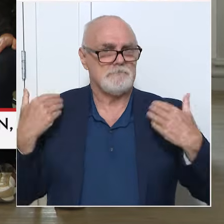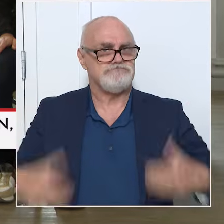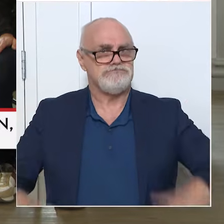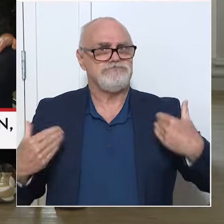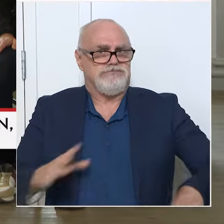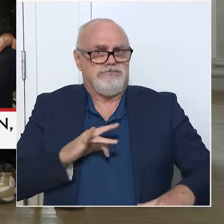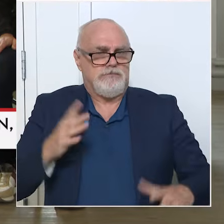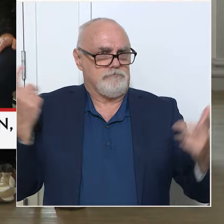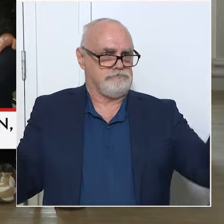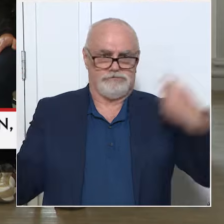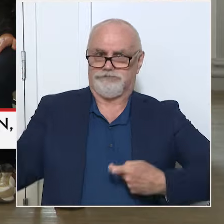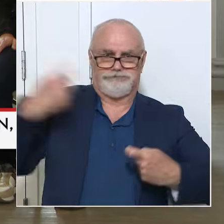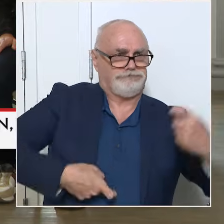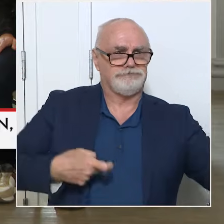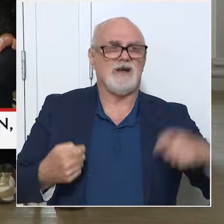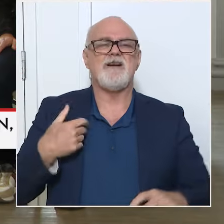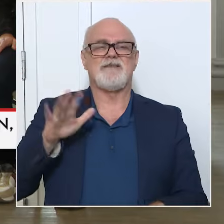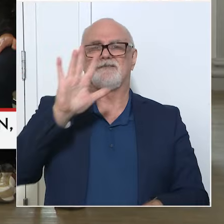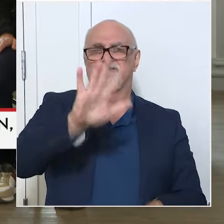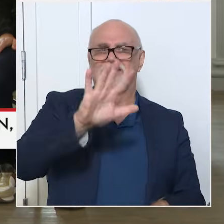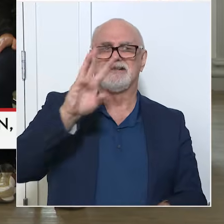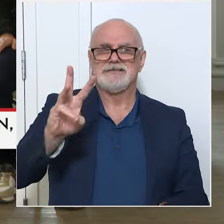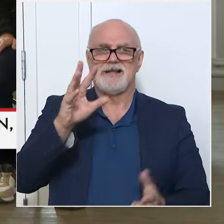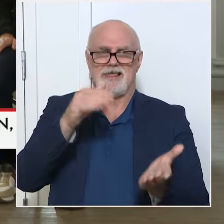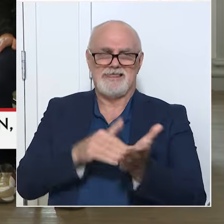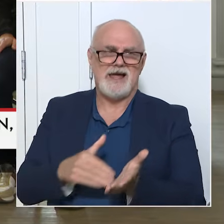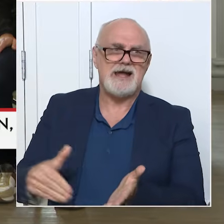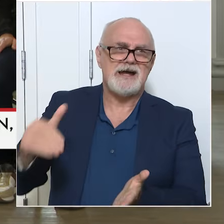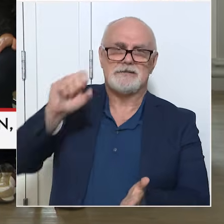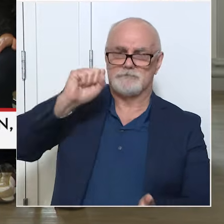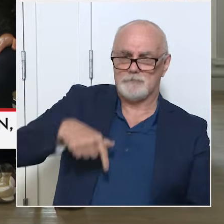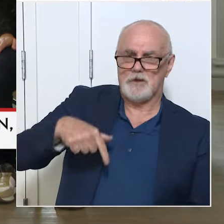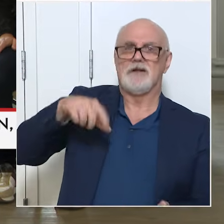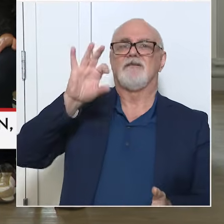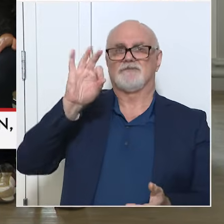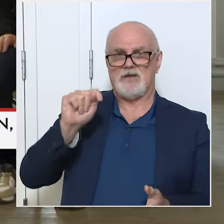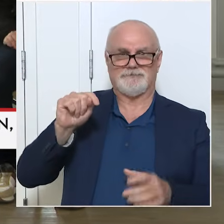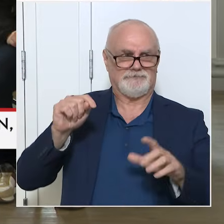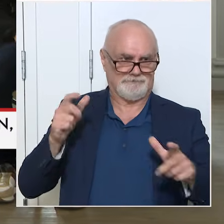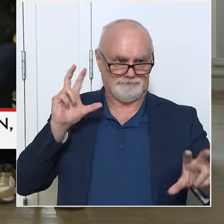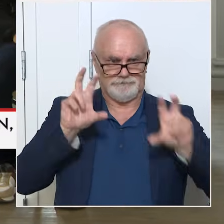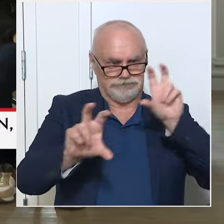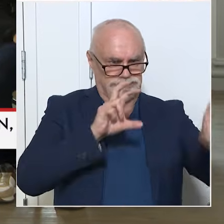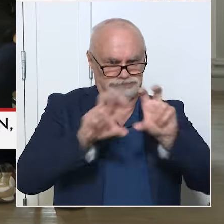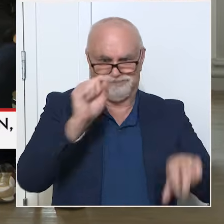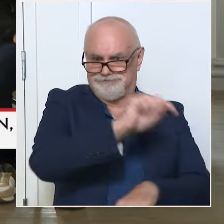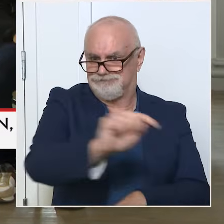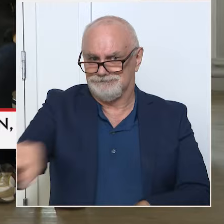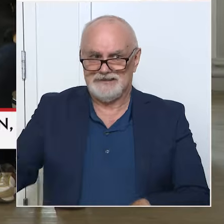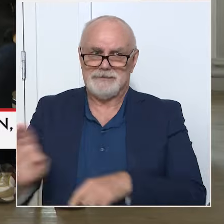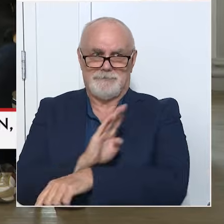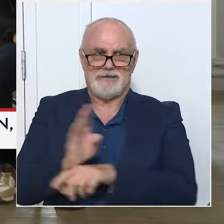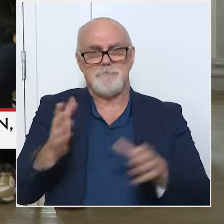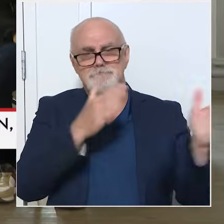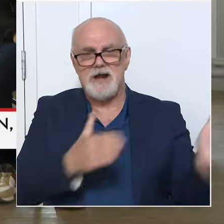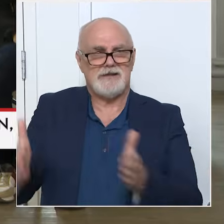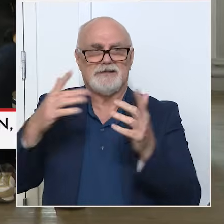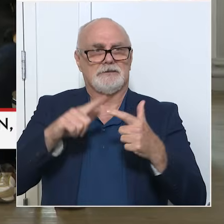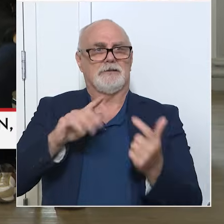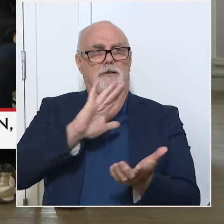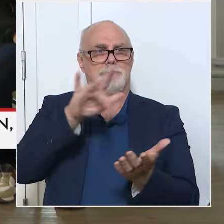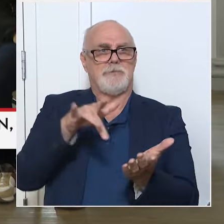than 56,000 square feet of a commercial space, and importantly, they will create pathways into the middle class for DC